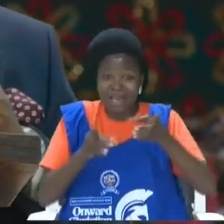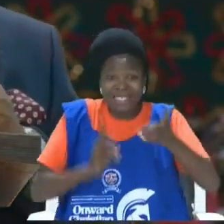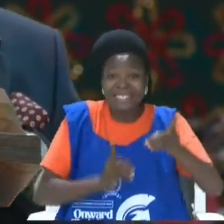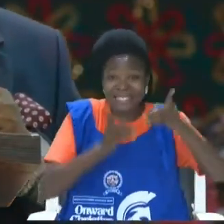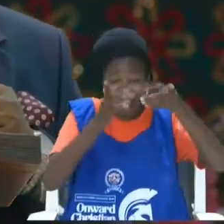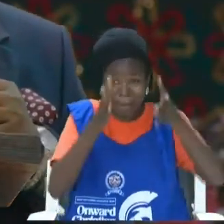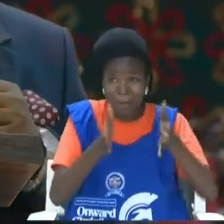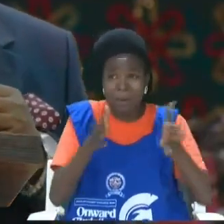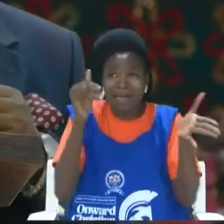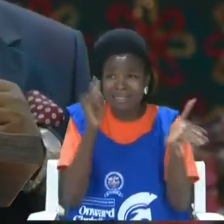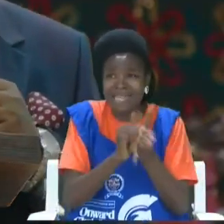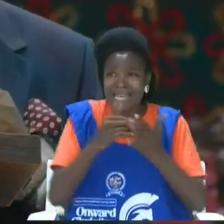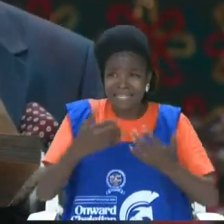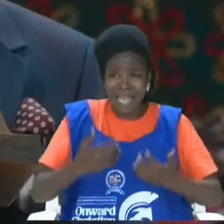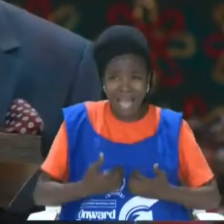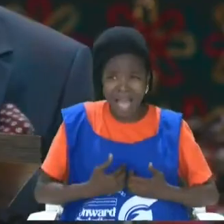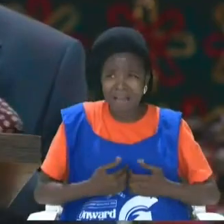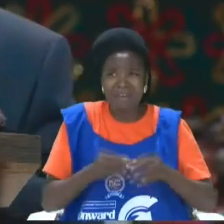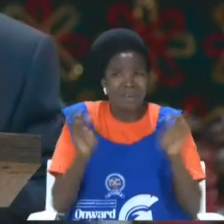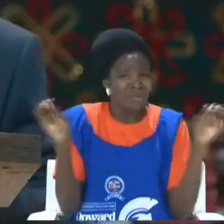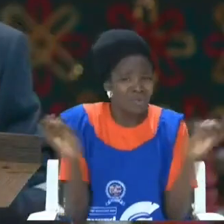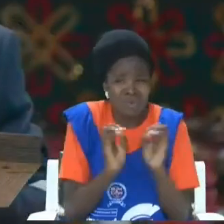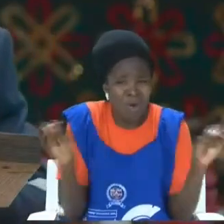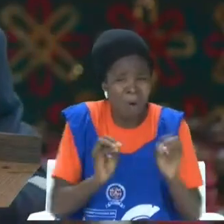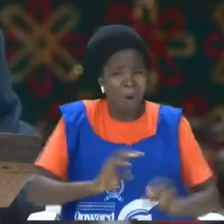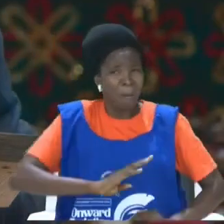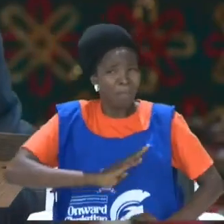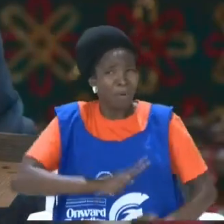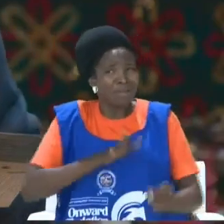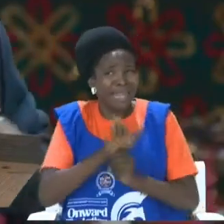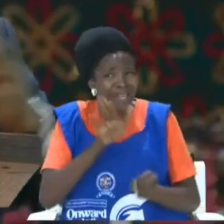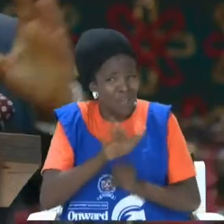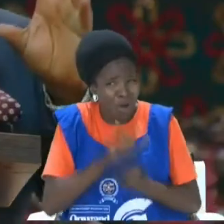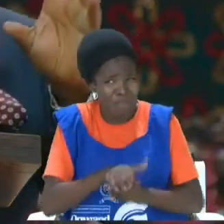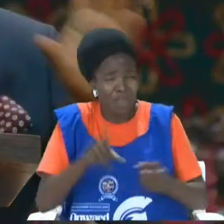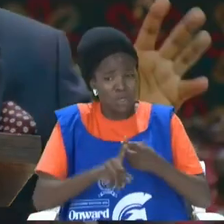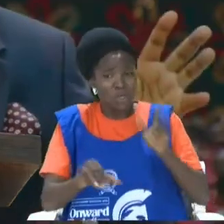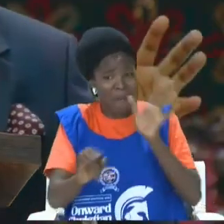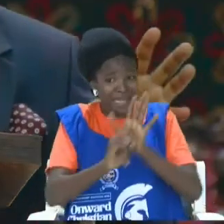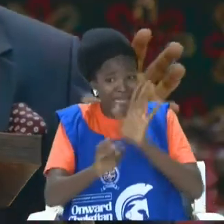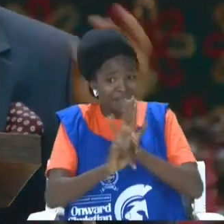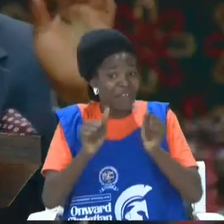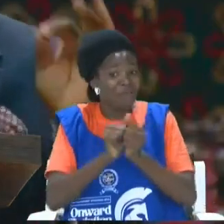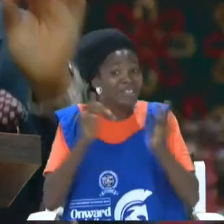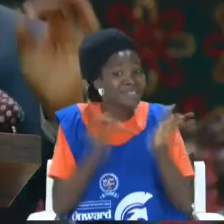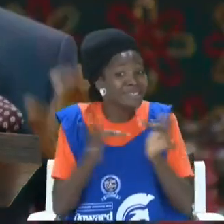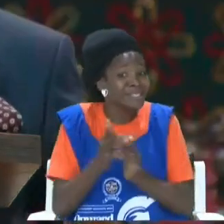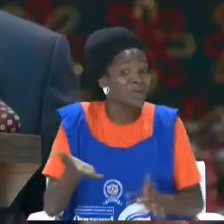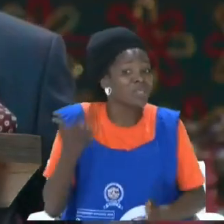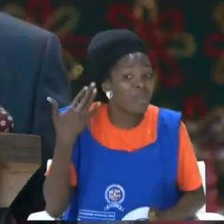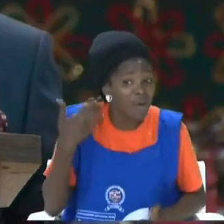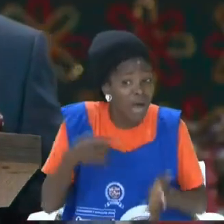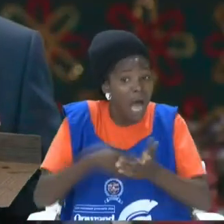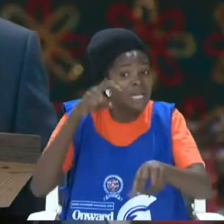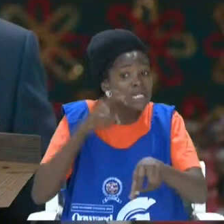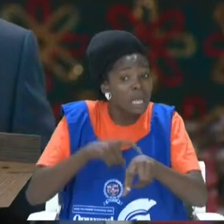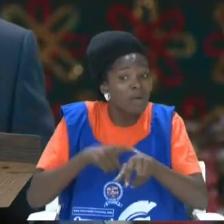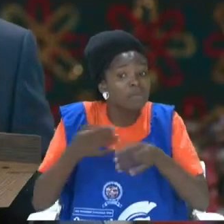disciples that were not bold enough to identify with Jesus at his time of